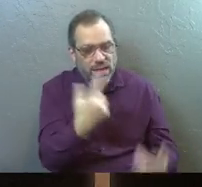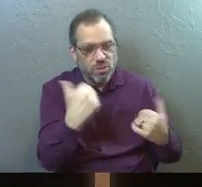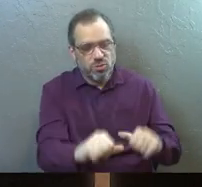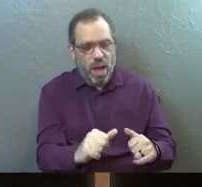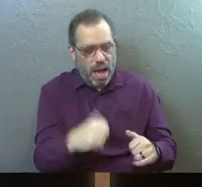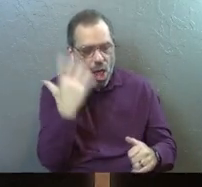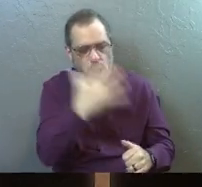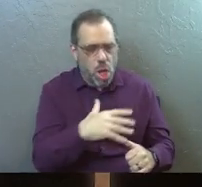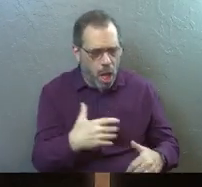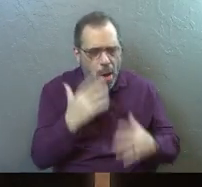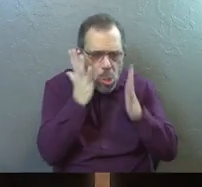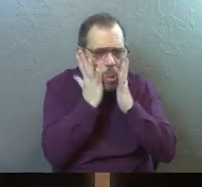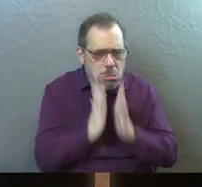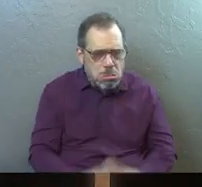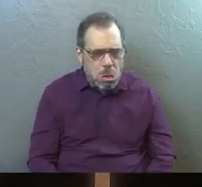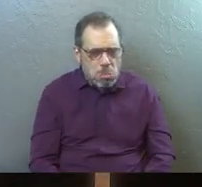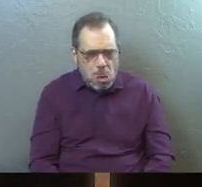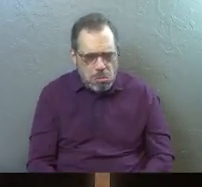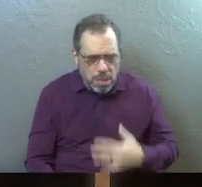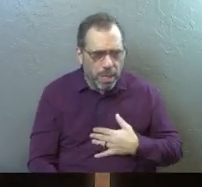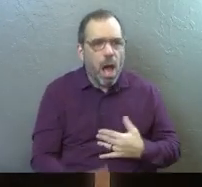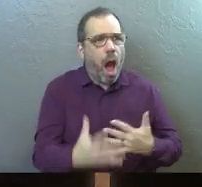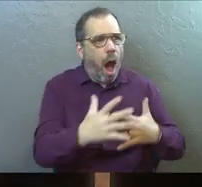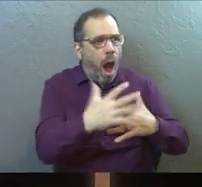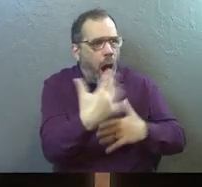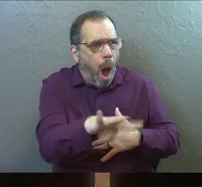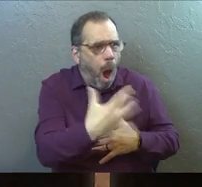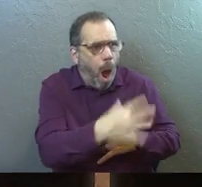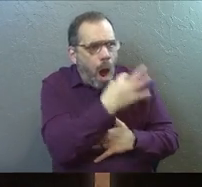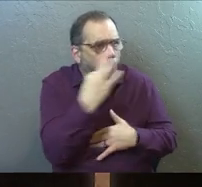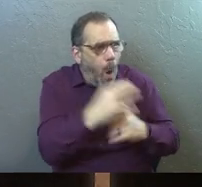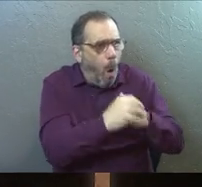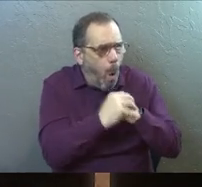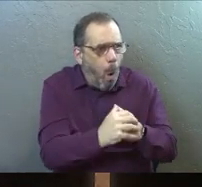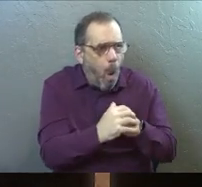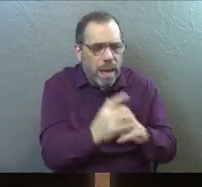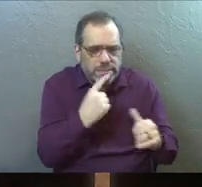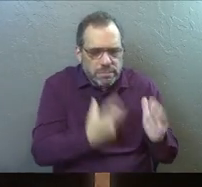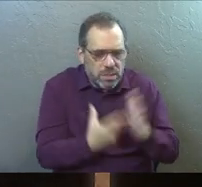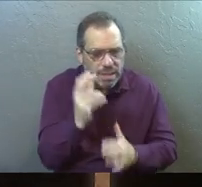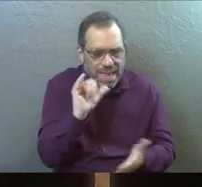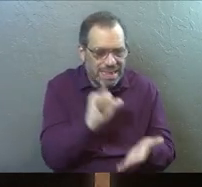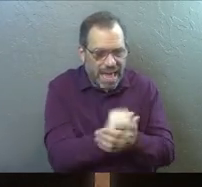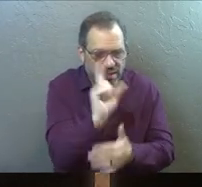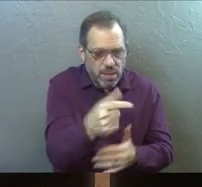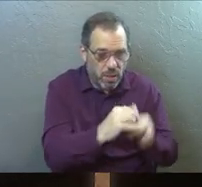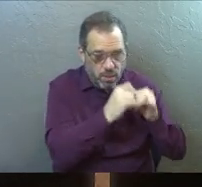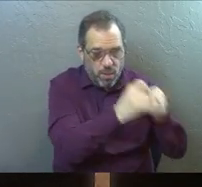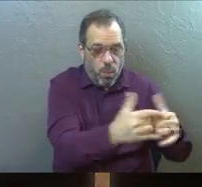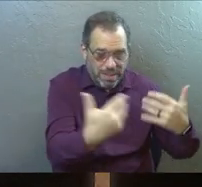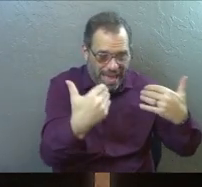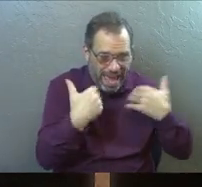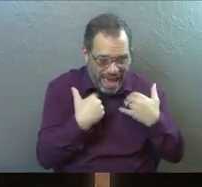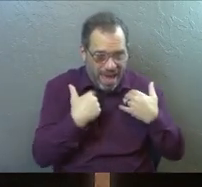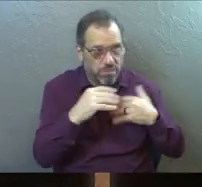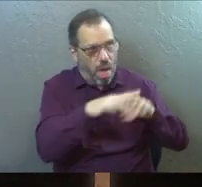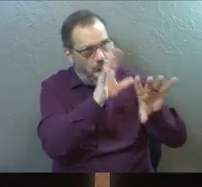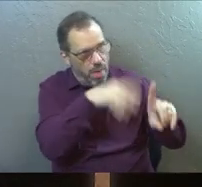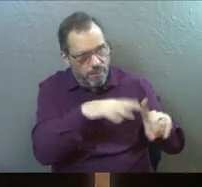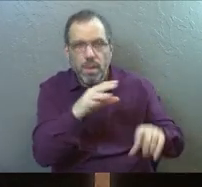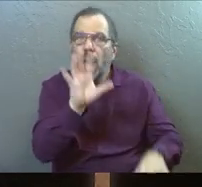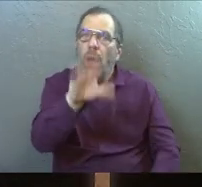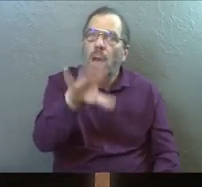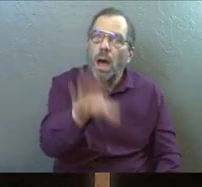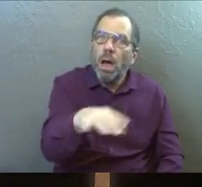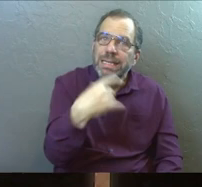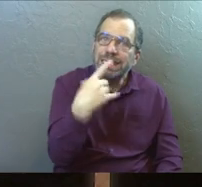try to look miserable and disheveled so people will admire them for their fasting. I tell you the truth, this is the only reward that they will ever get. So